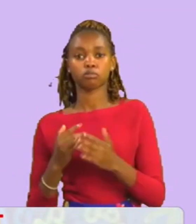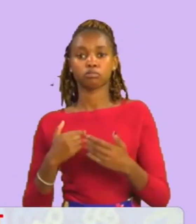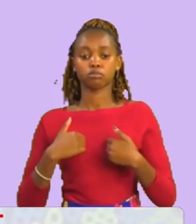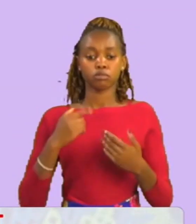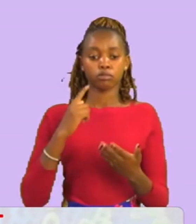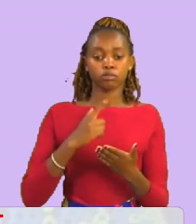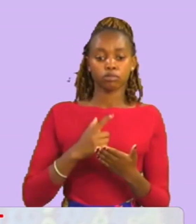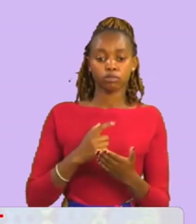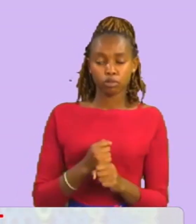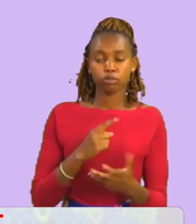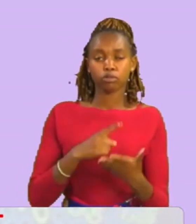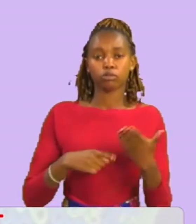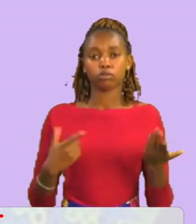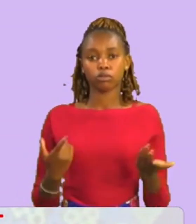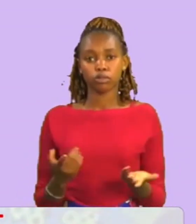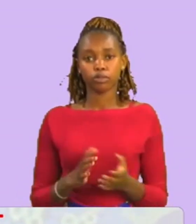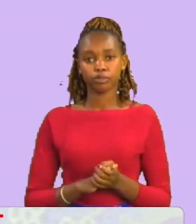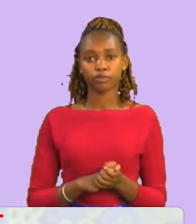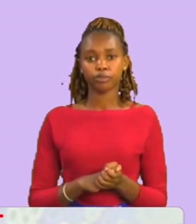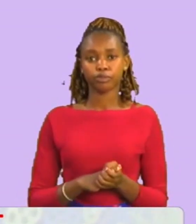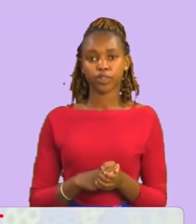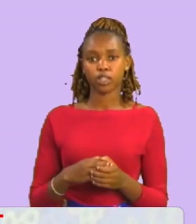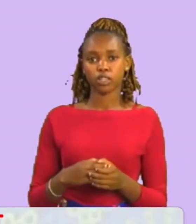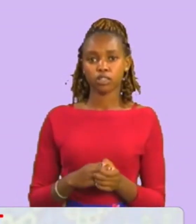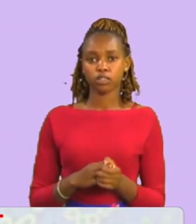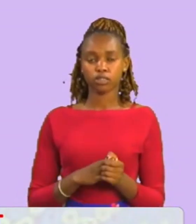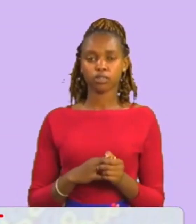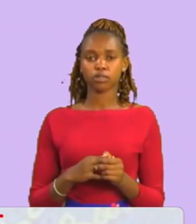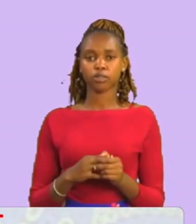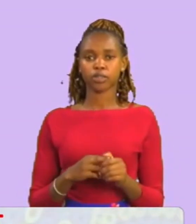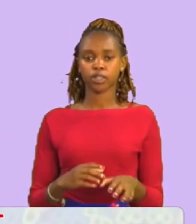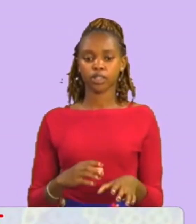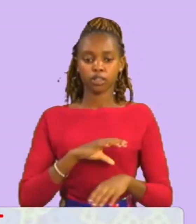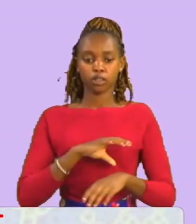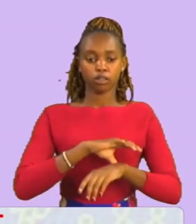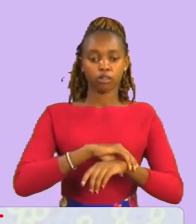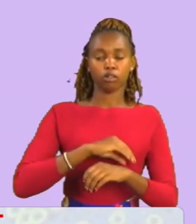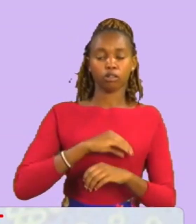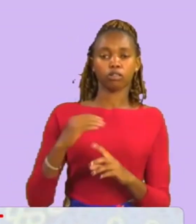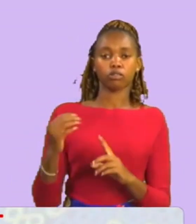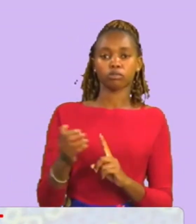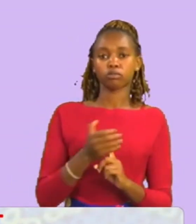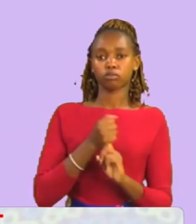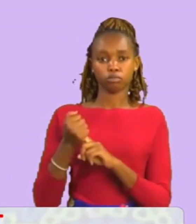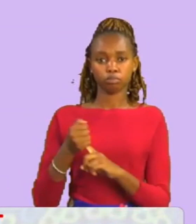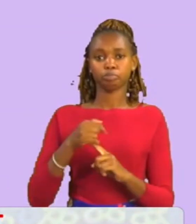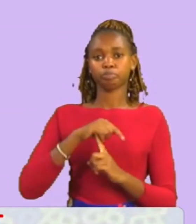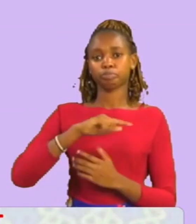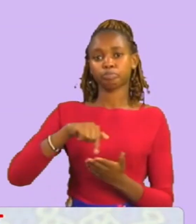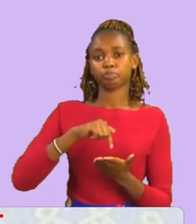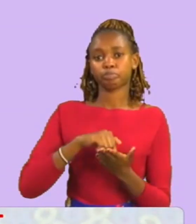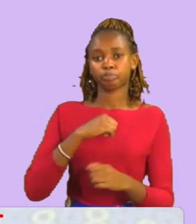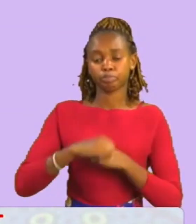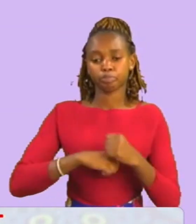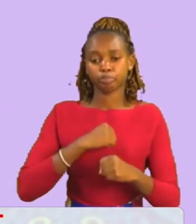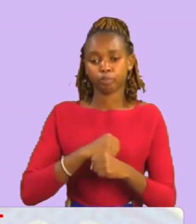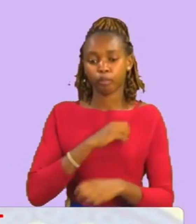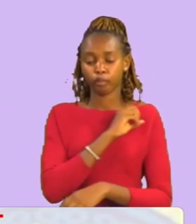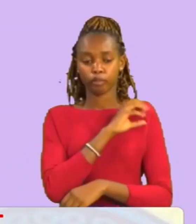Freeze amesema things are about to freeze. But again they got good this year. I can't complain. Big shout out to you. You have